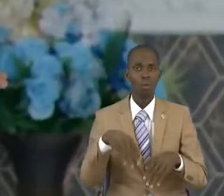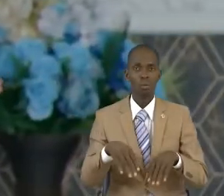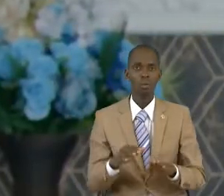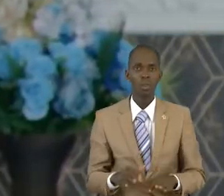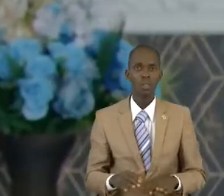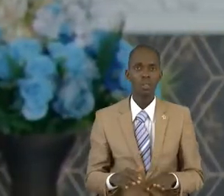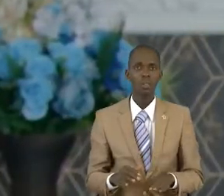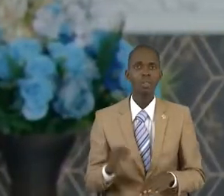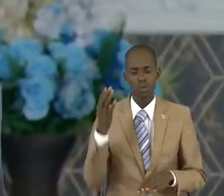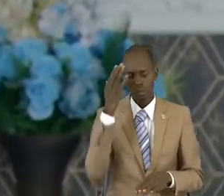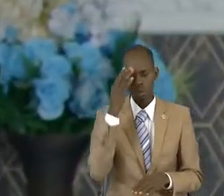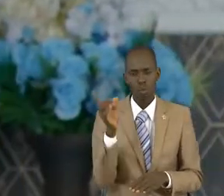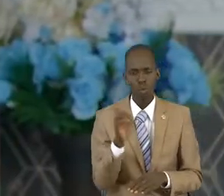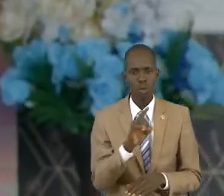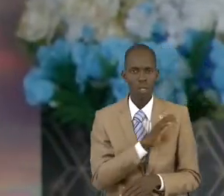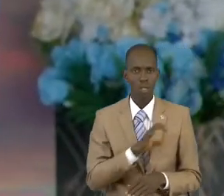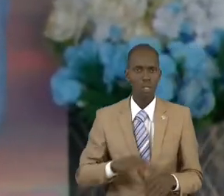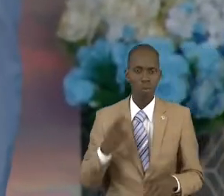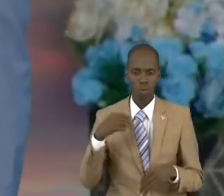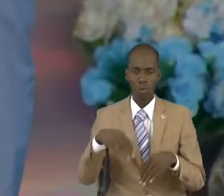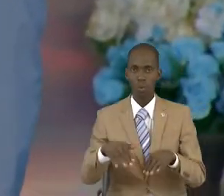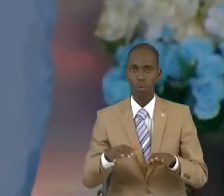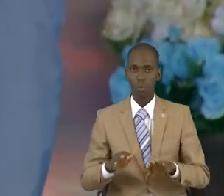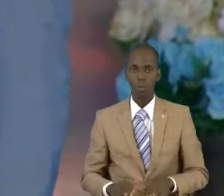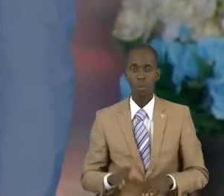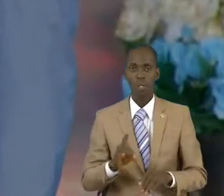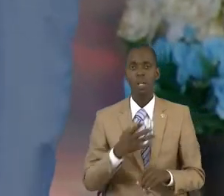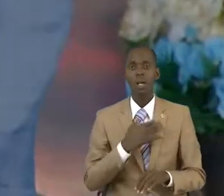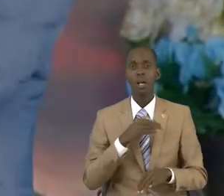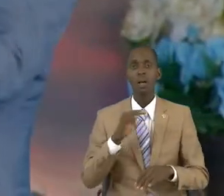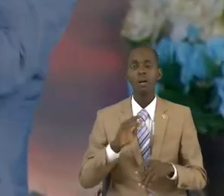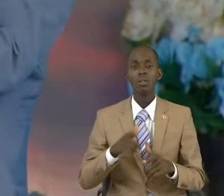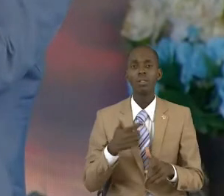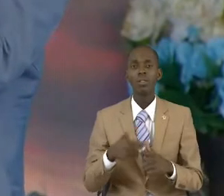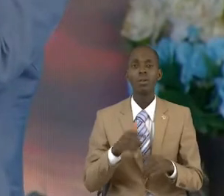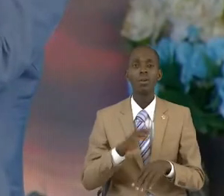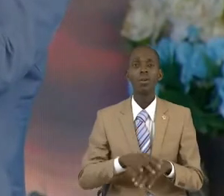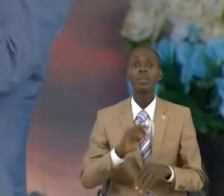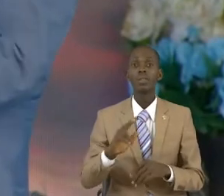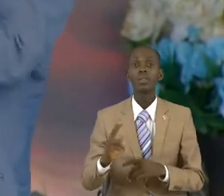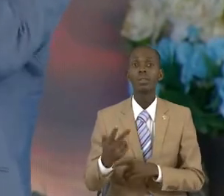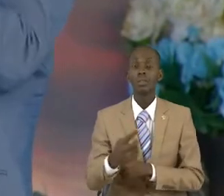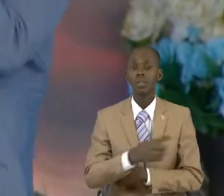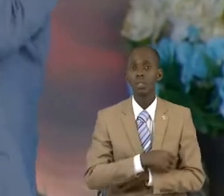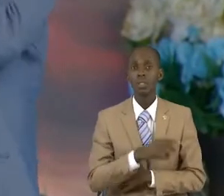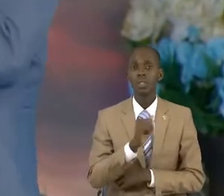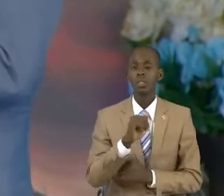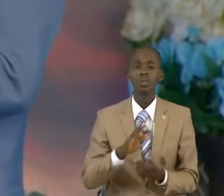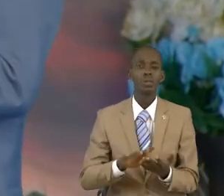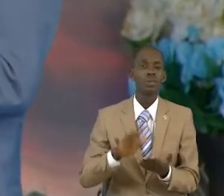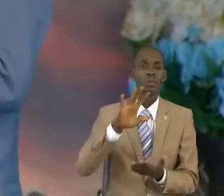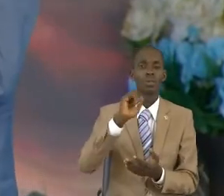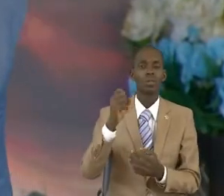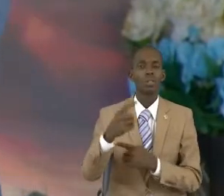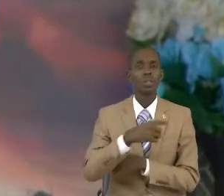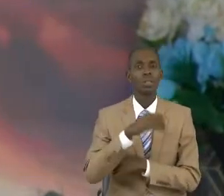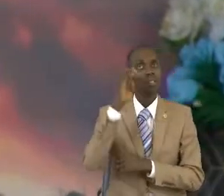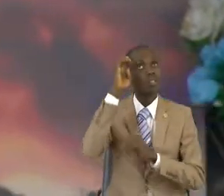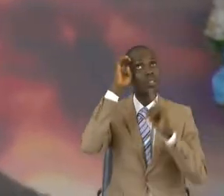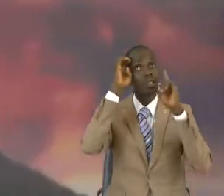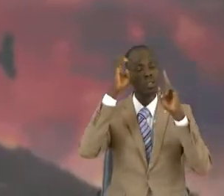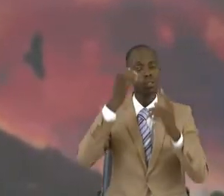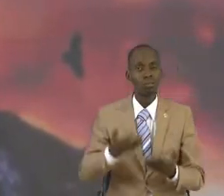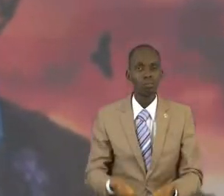buried. And then on the third day, a glorious day, he rose from the dead. Look